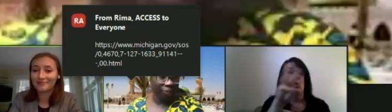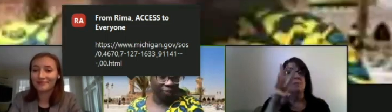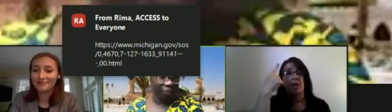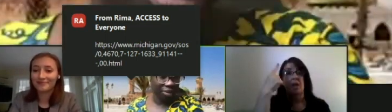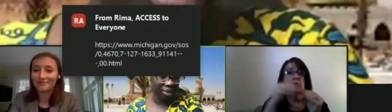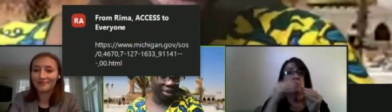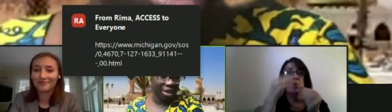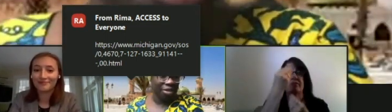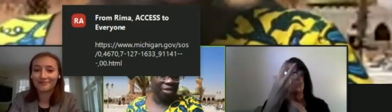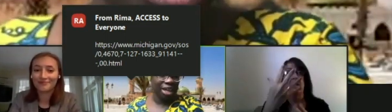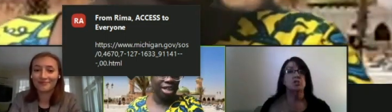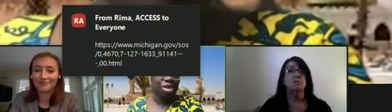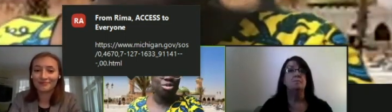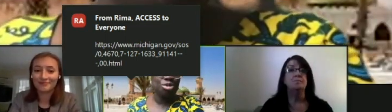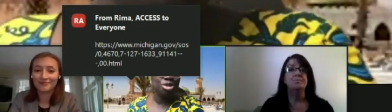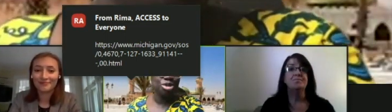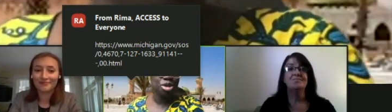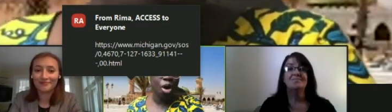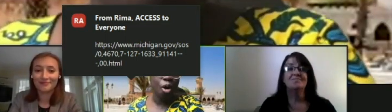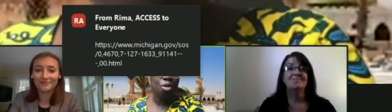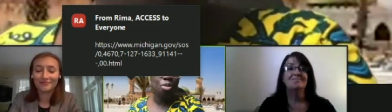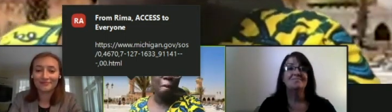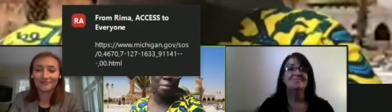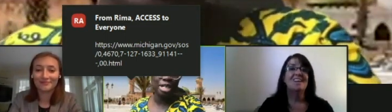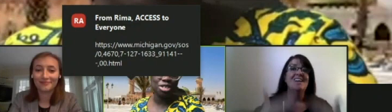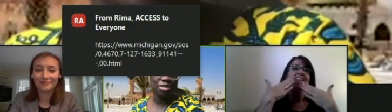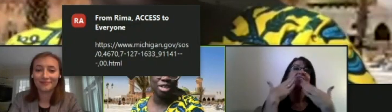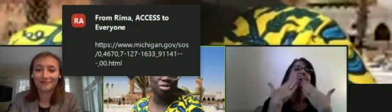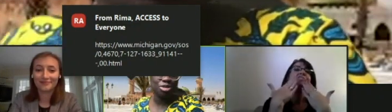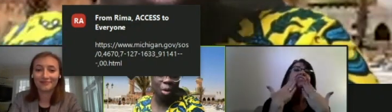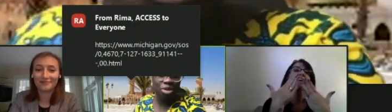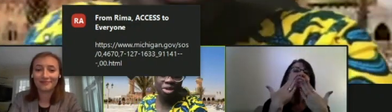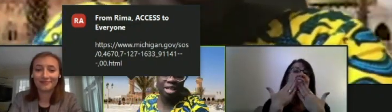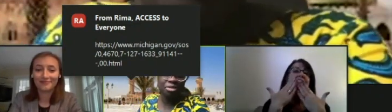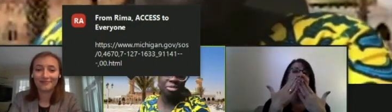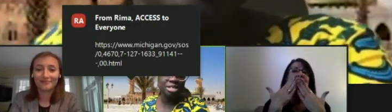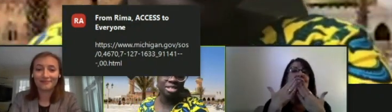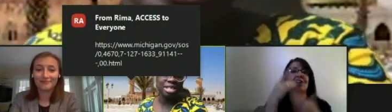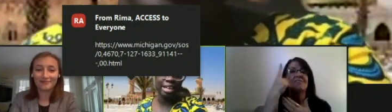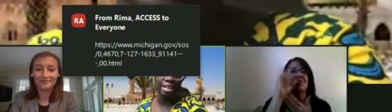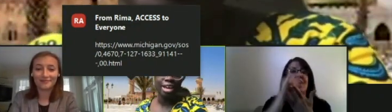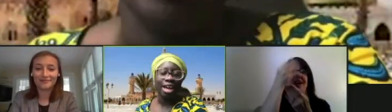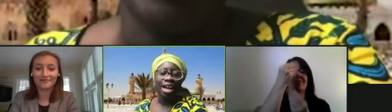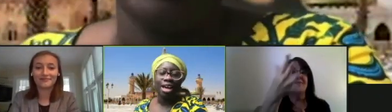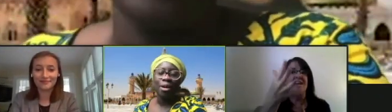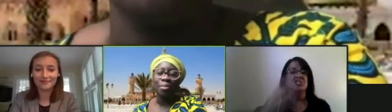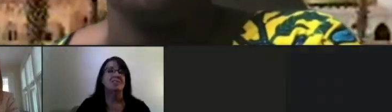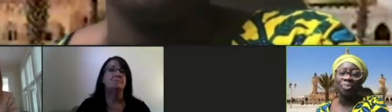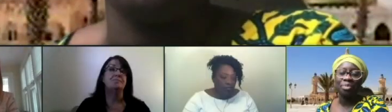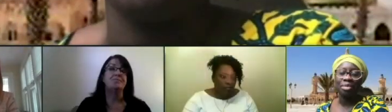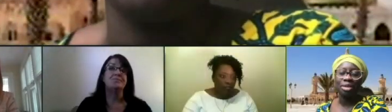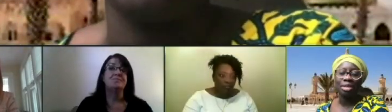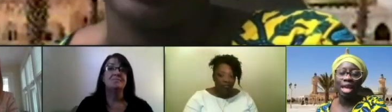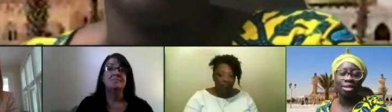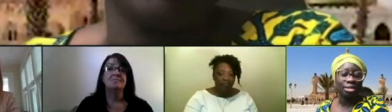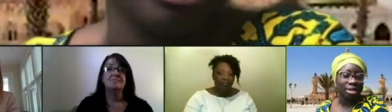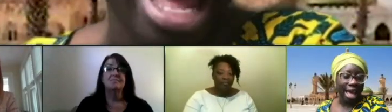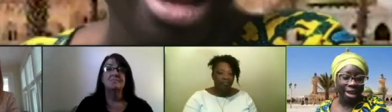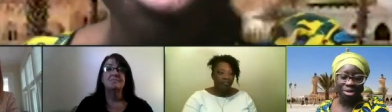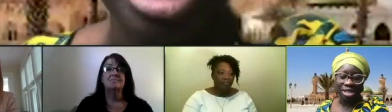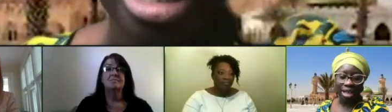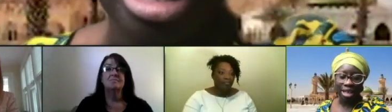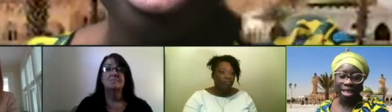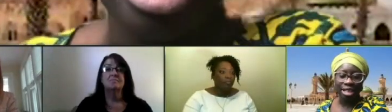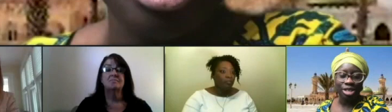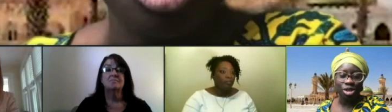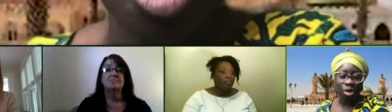Wow. Thank you so much. Thank you so much for the information, Sally. And like